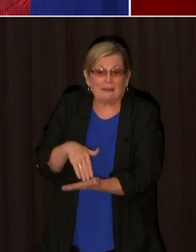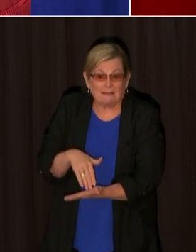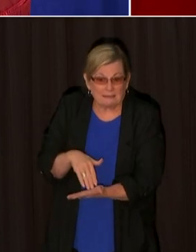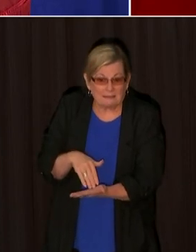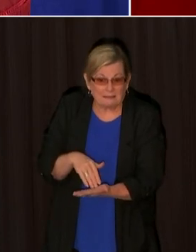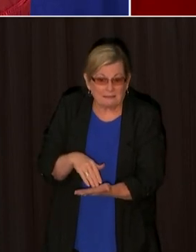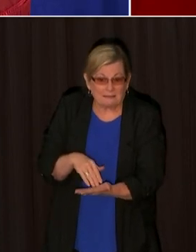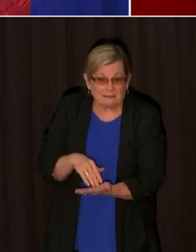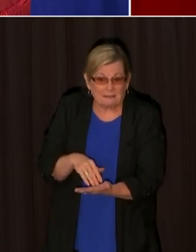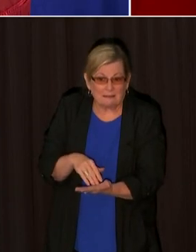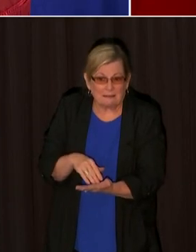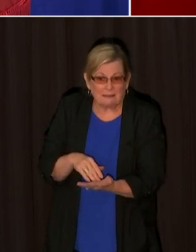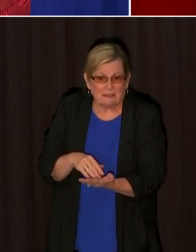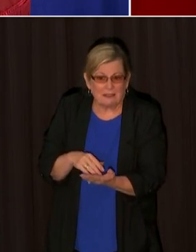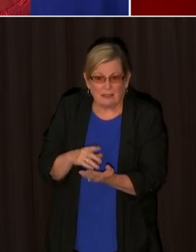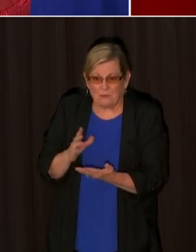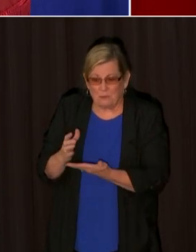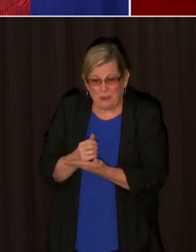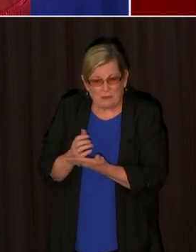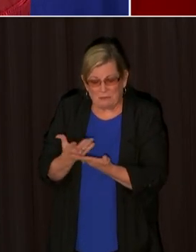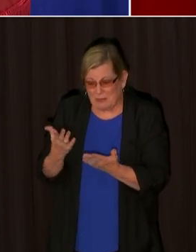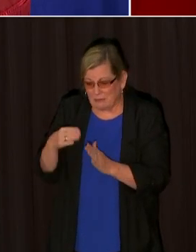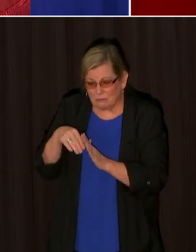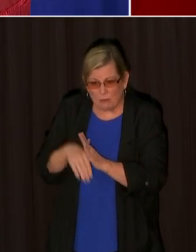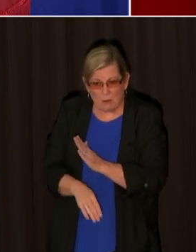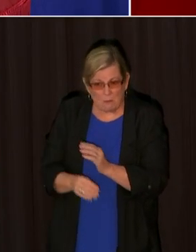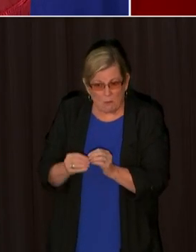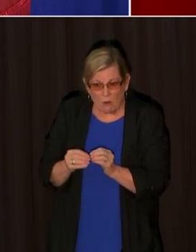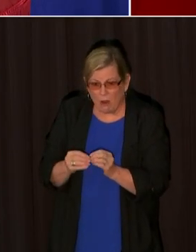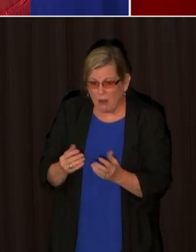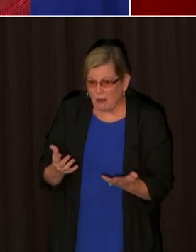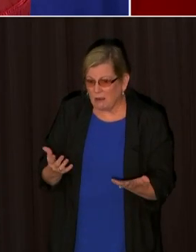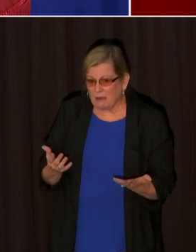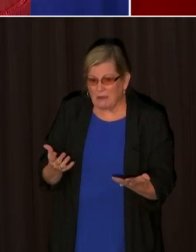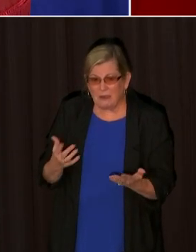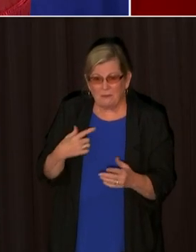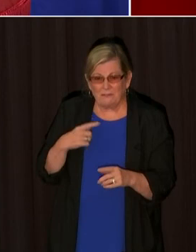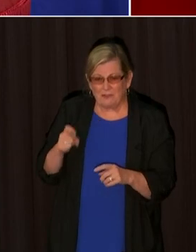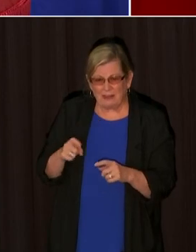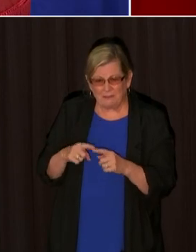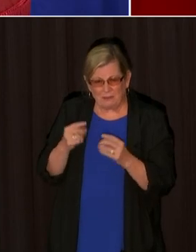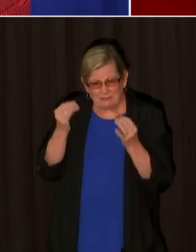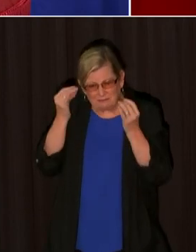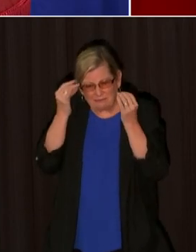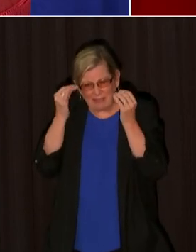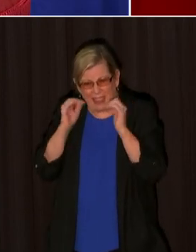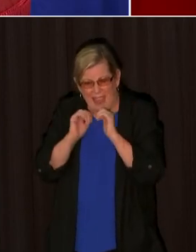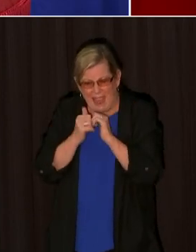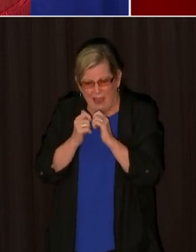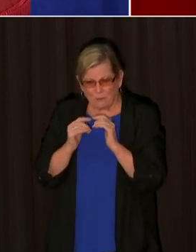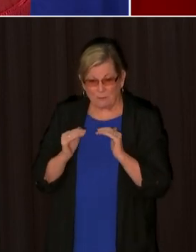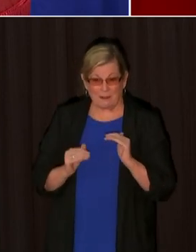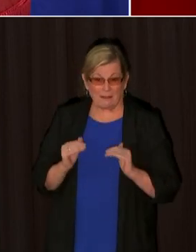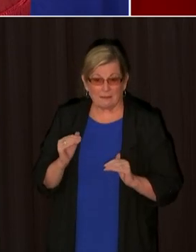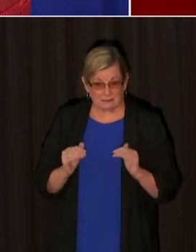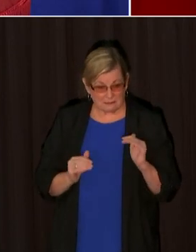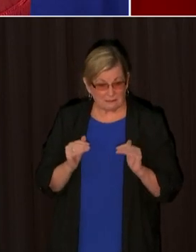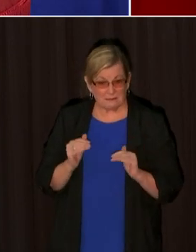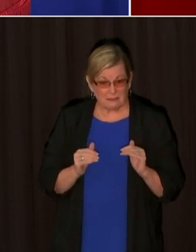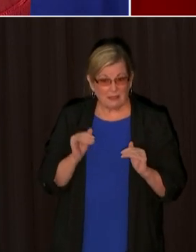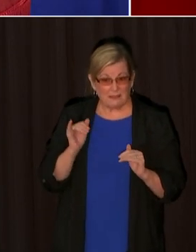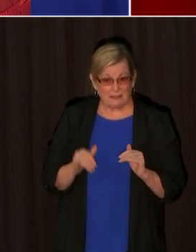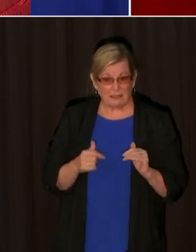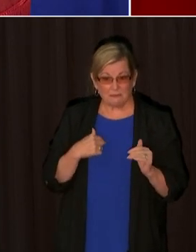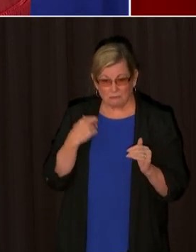more. And if that's the case, where are we going to go to balance then? So that's why I urge the